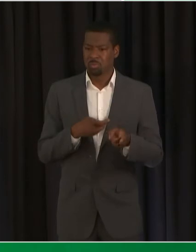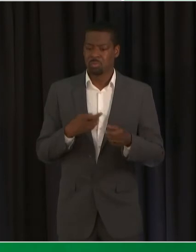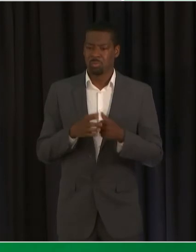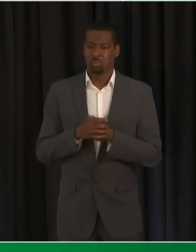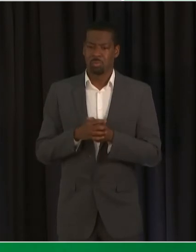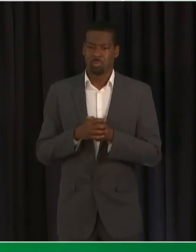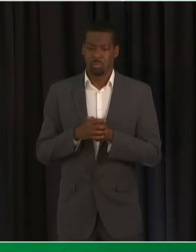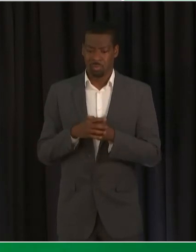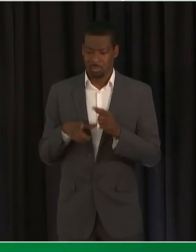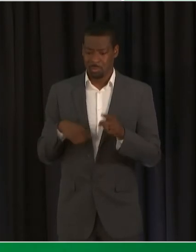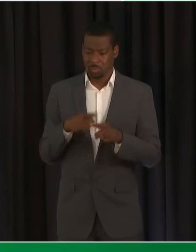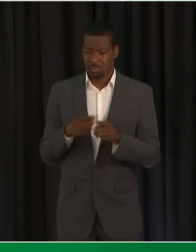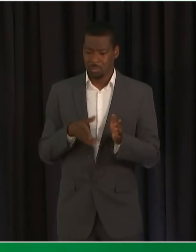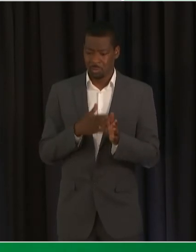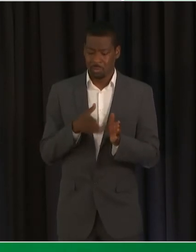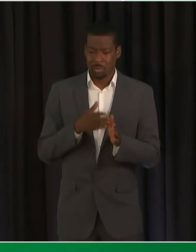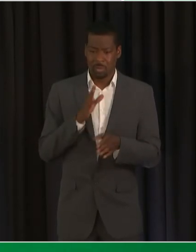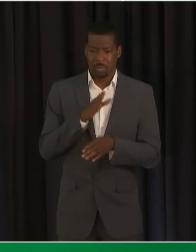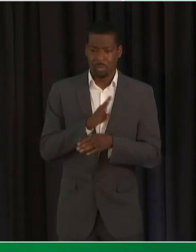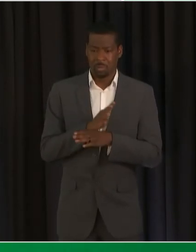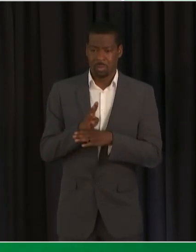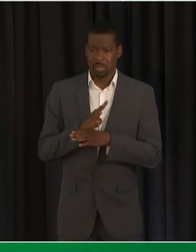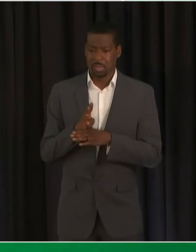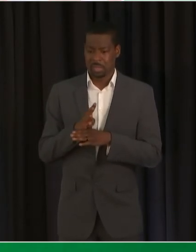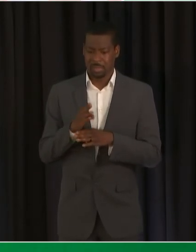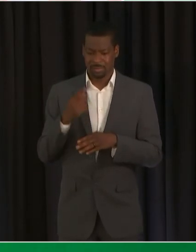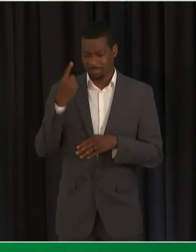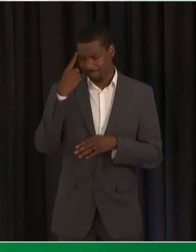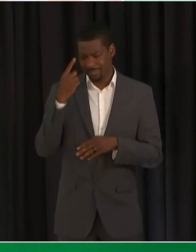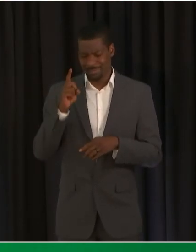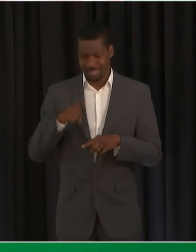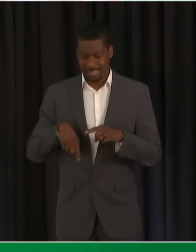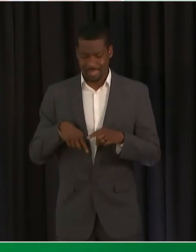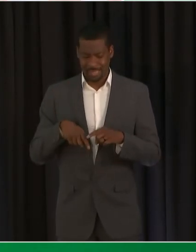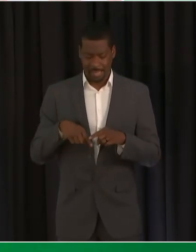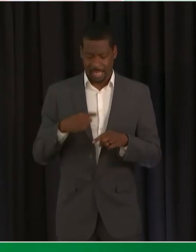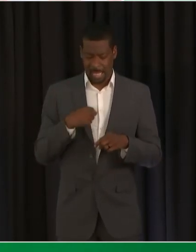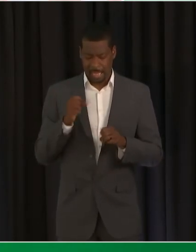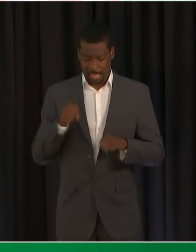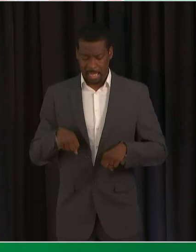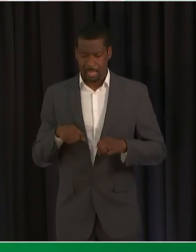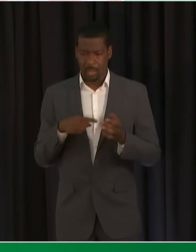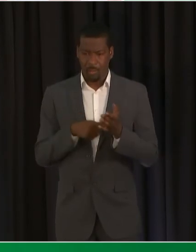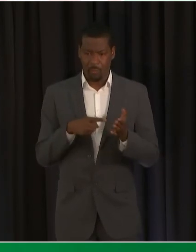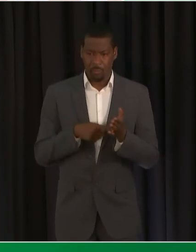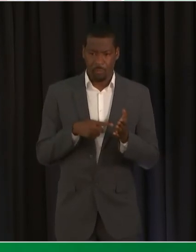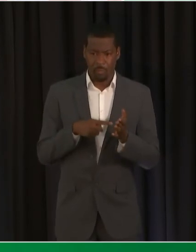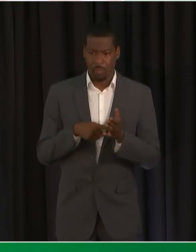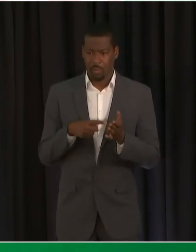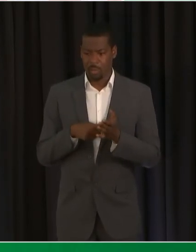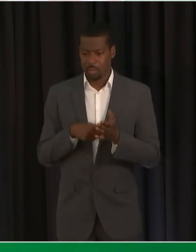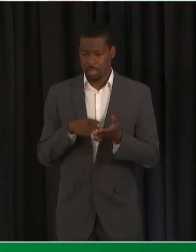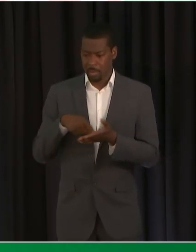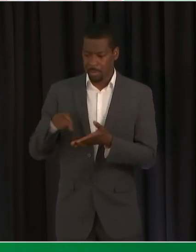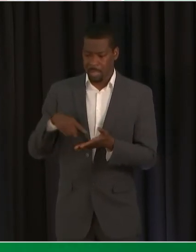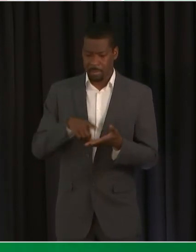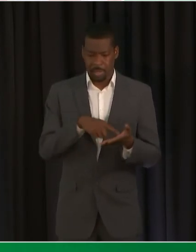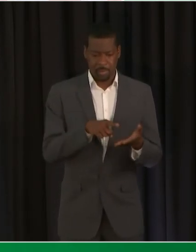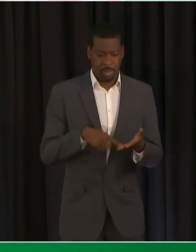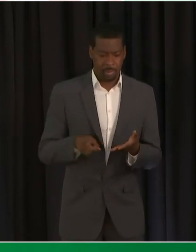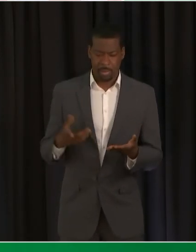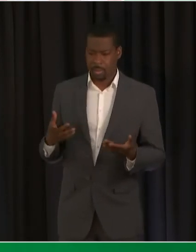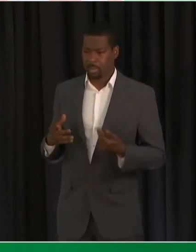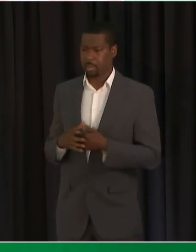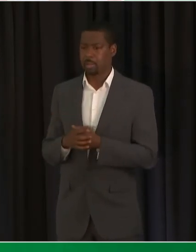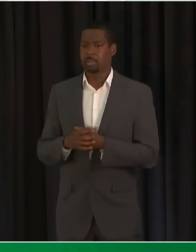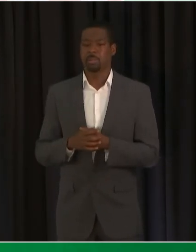And when you are running your business, you don't always think you can afford to pay that money to do that.